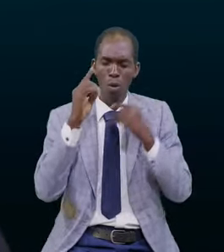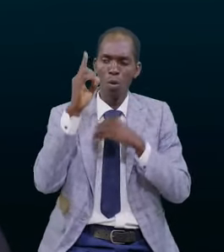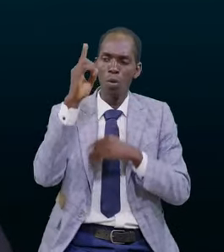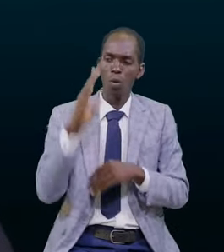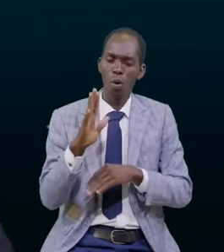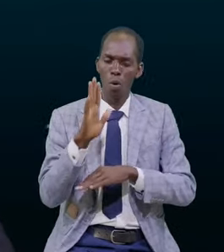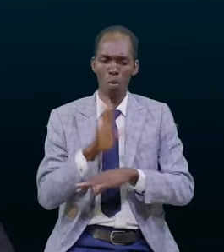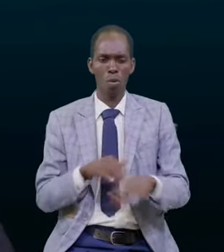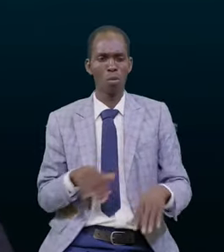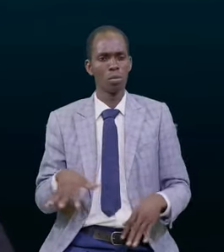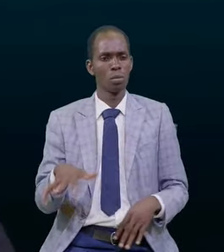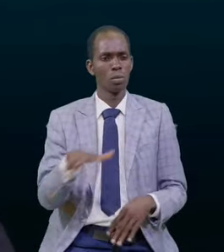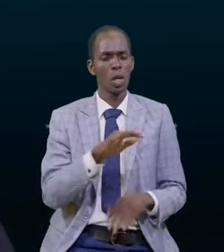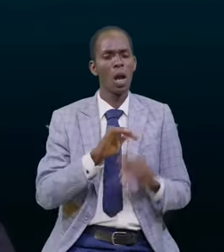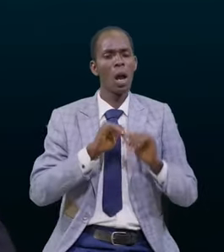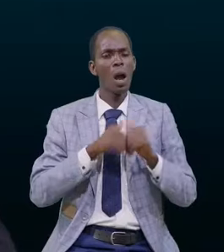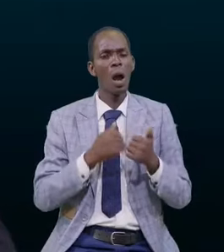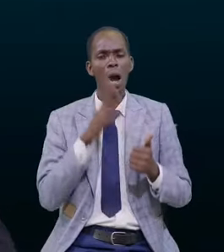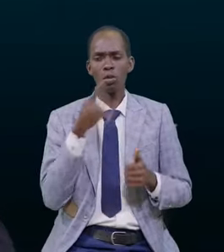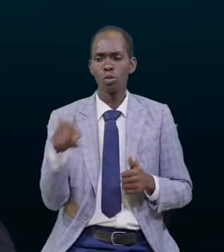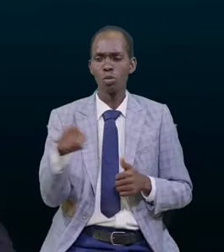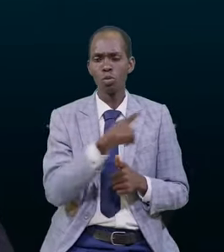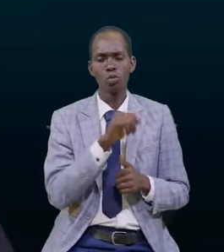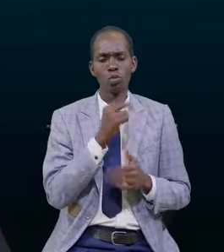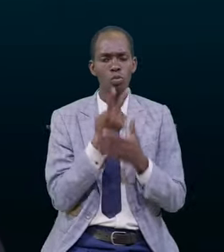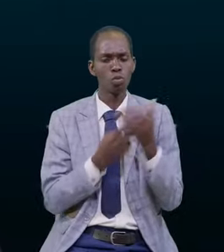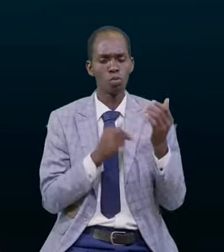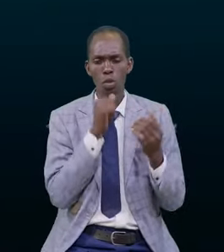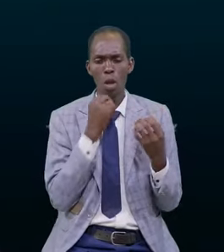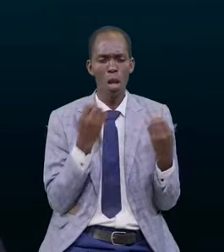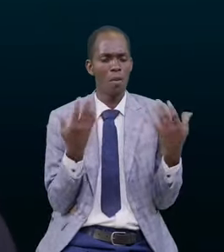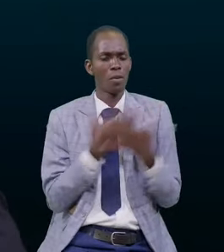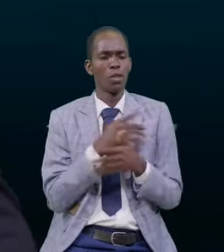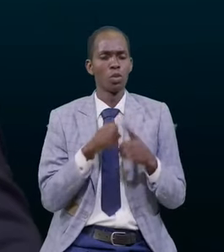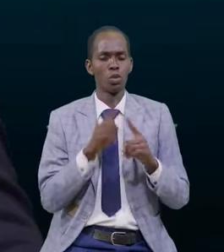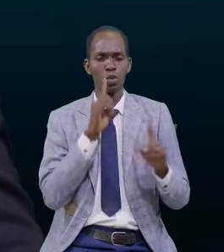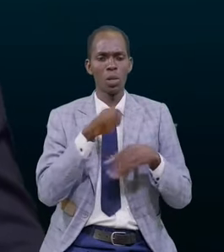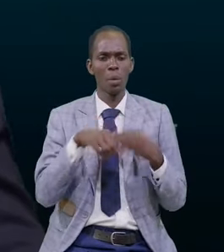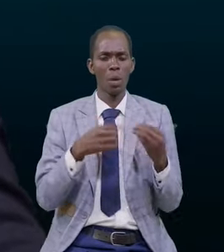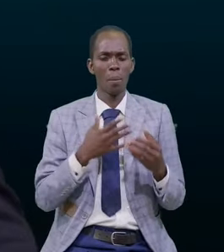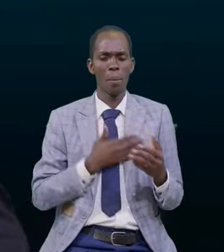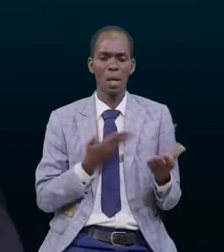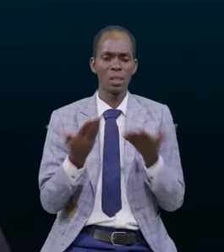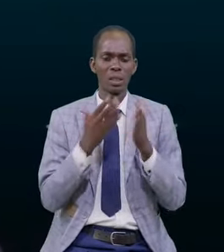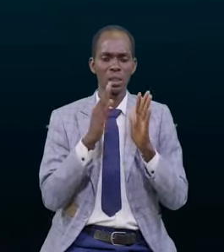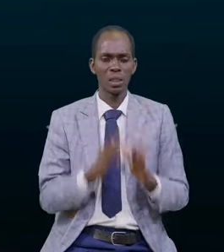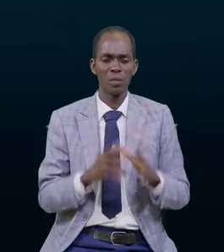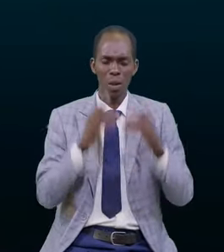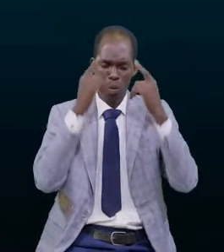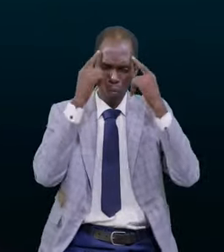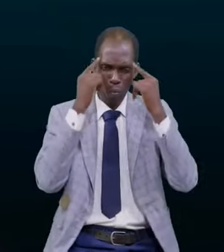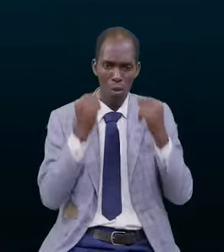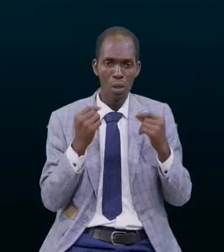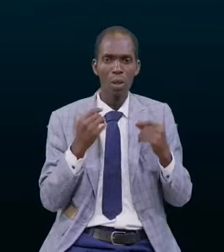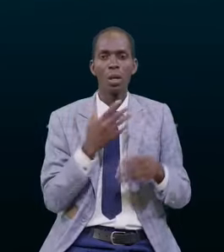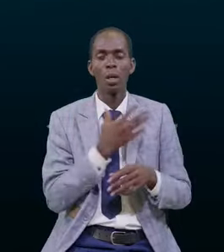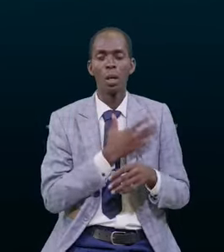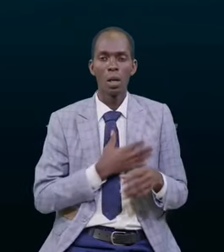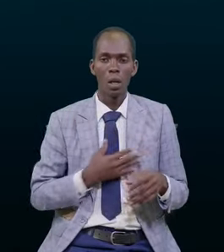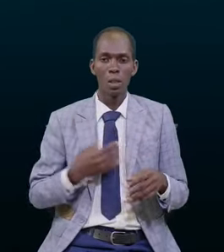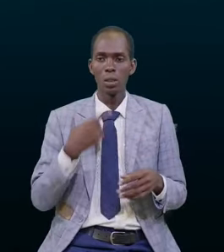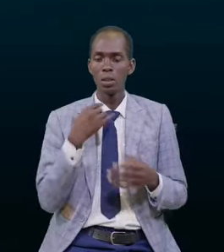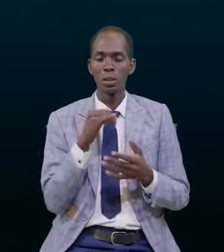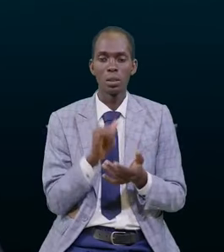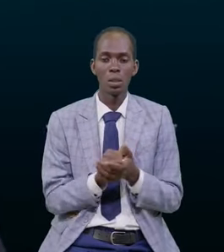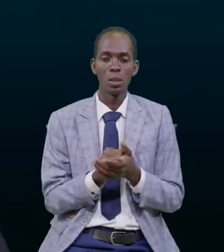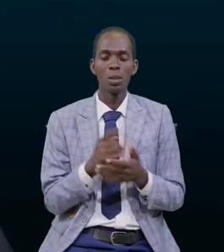afraid to speak against my servant Moses but in the course of that discussion see what the Lord revealed about his servant